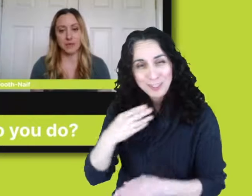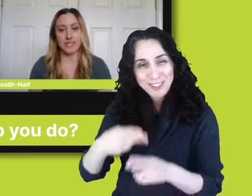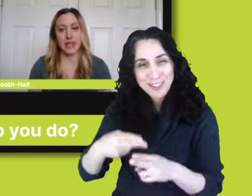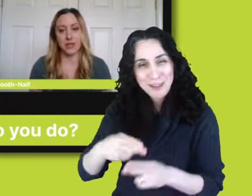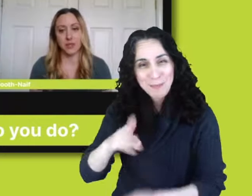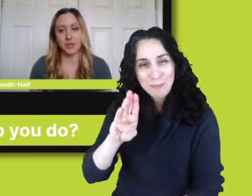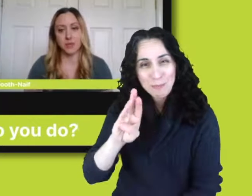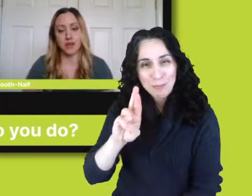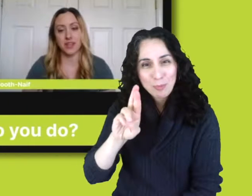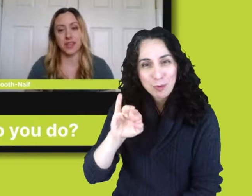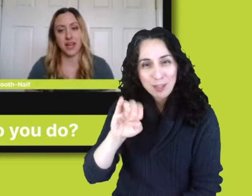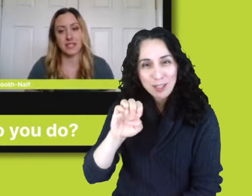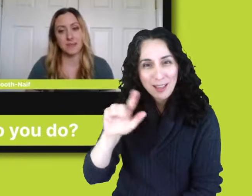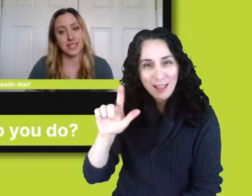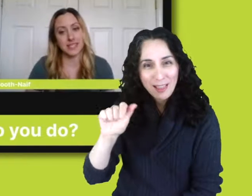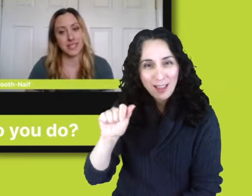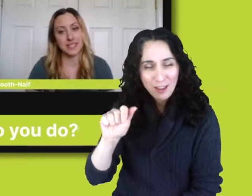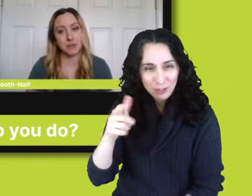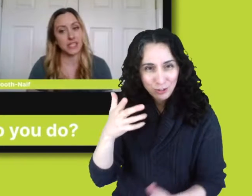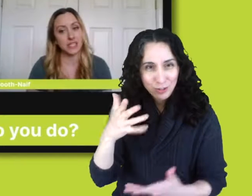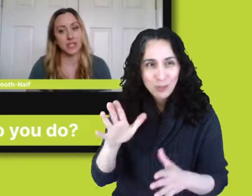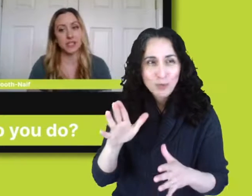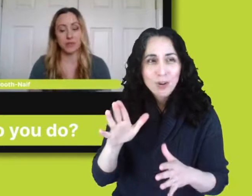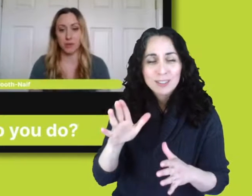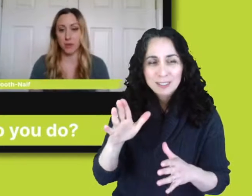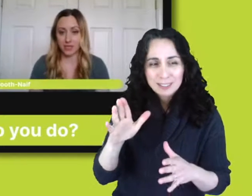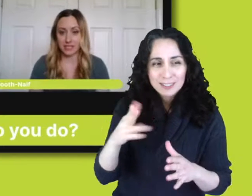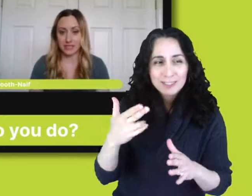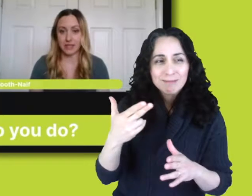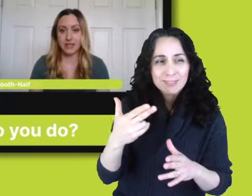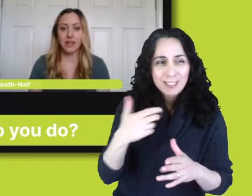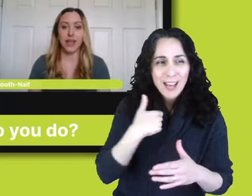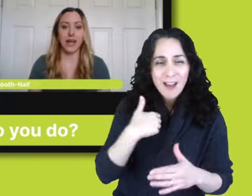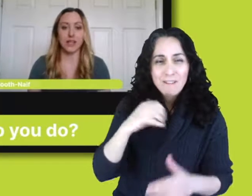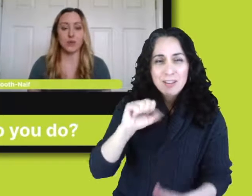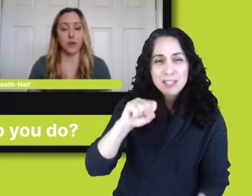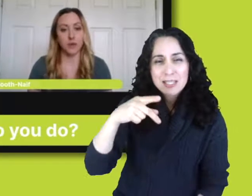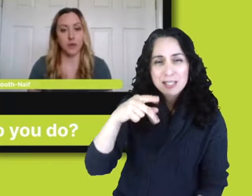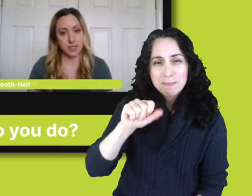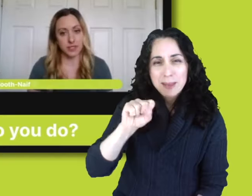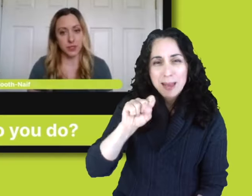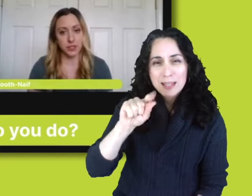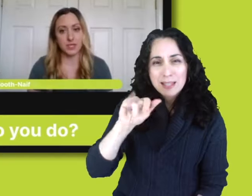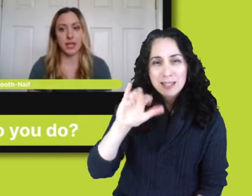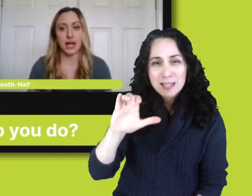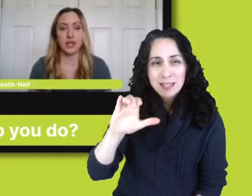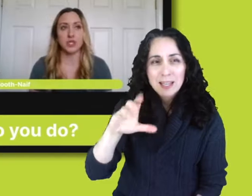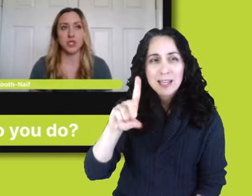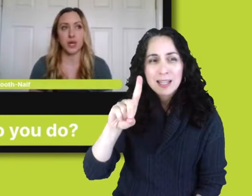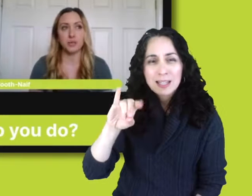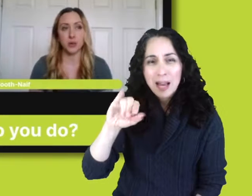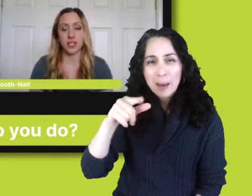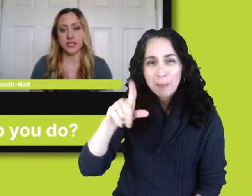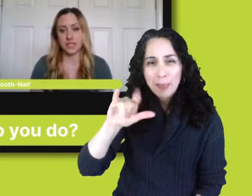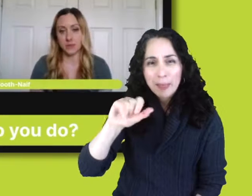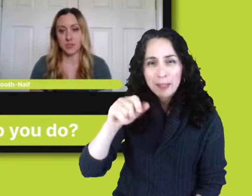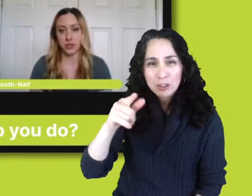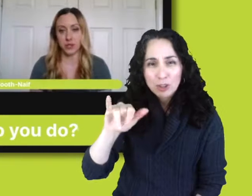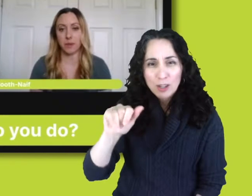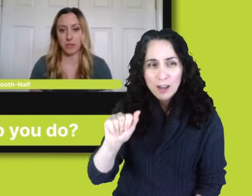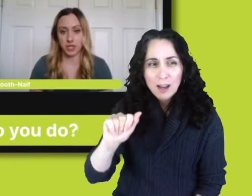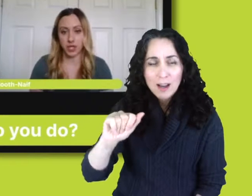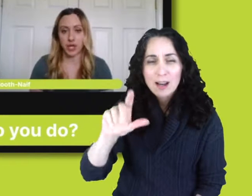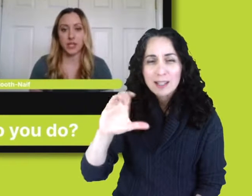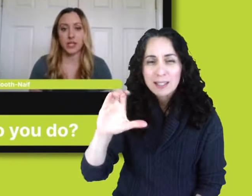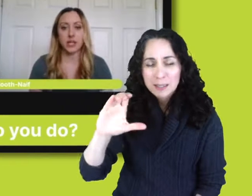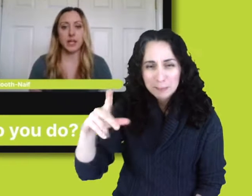old and was diagnosed with spastic diplegia cerebral palsy at 21 months old. She was born 6 weeks